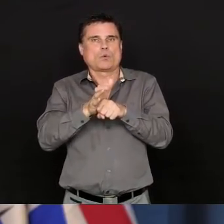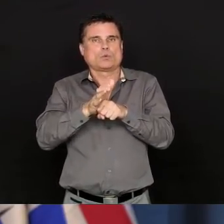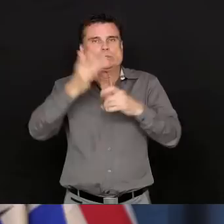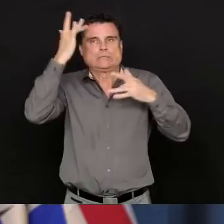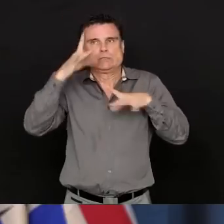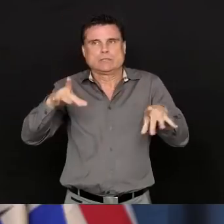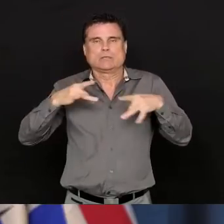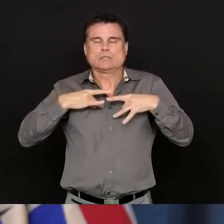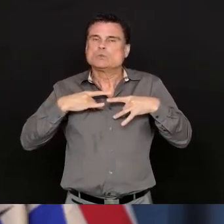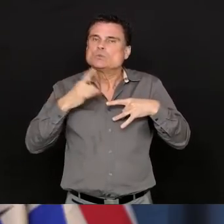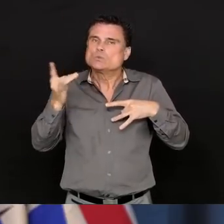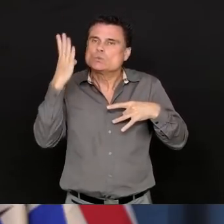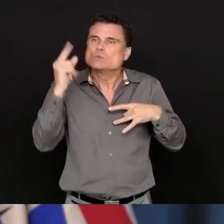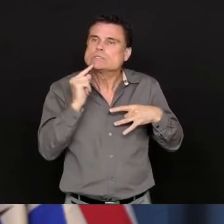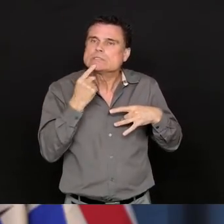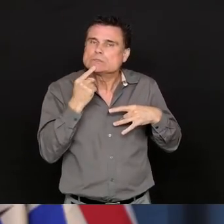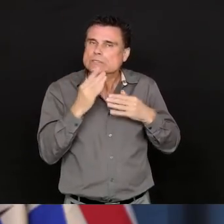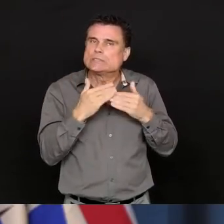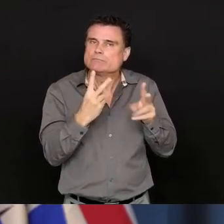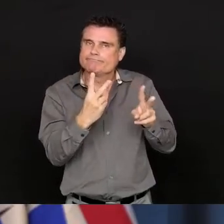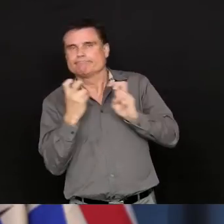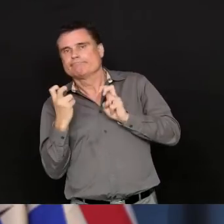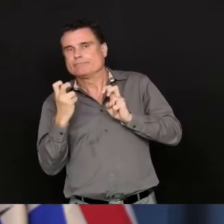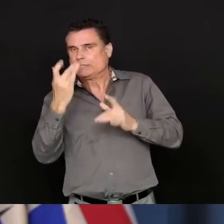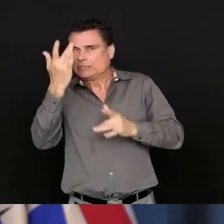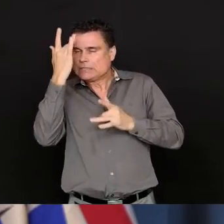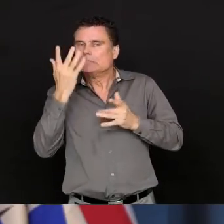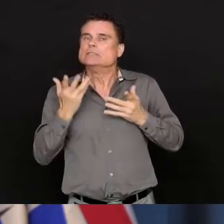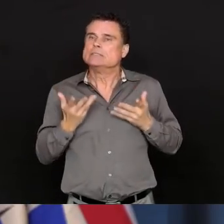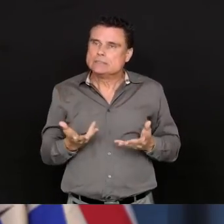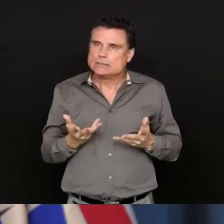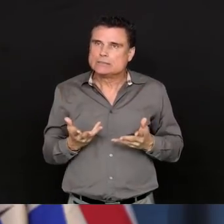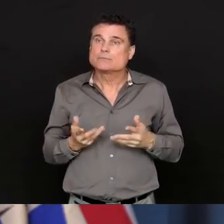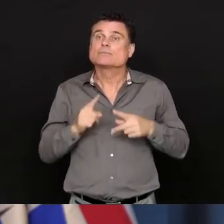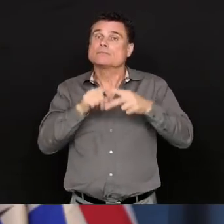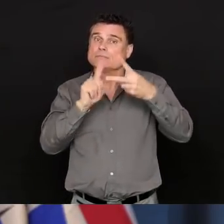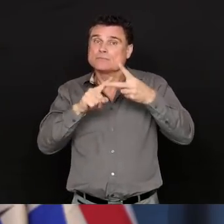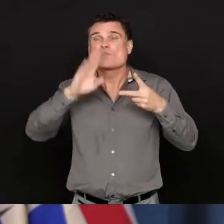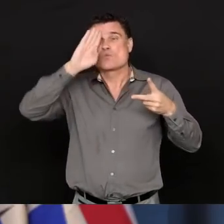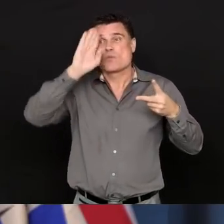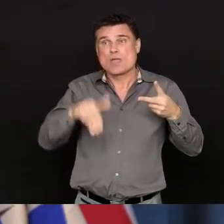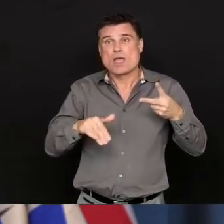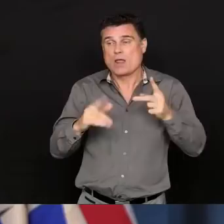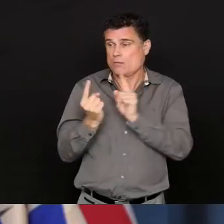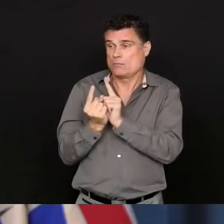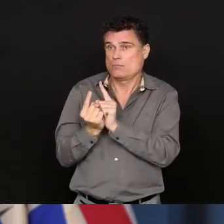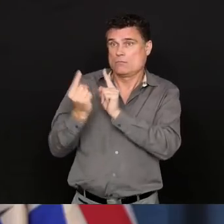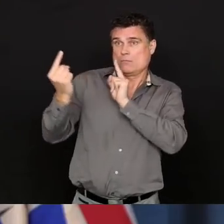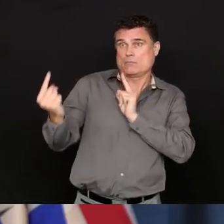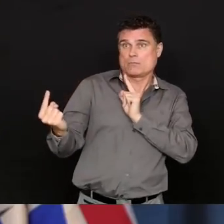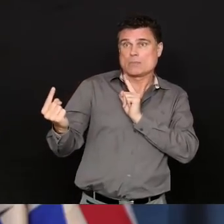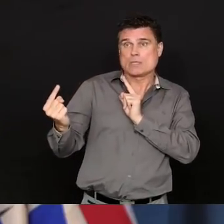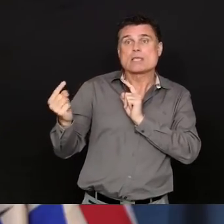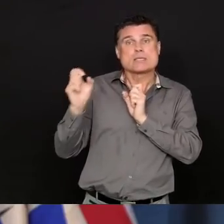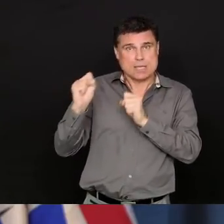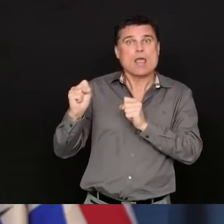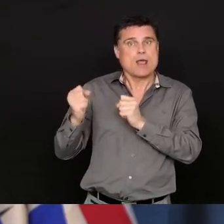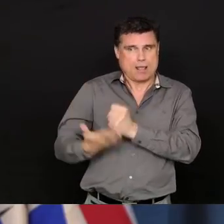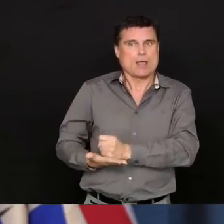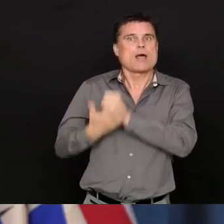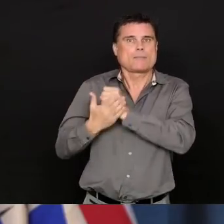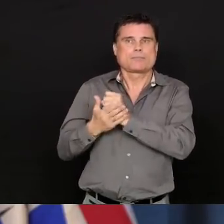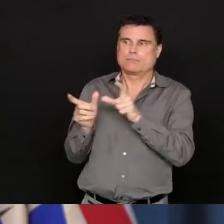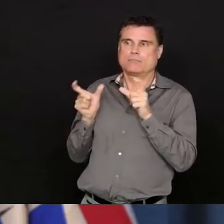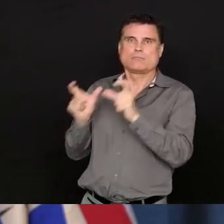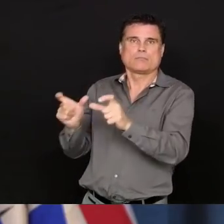having. So we know that the physical distance can make a difference. So if you are, your kids are only having